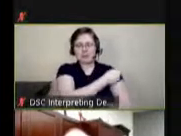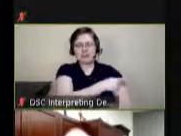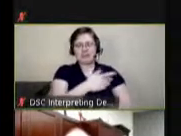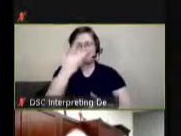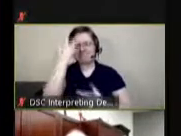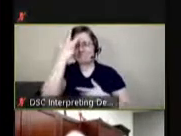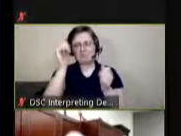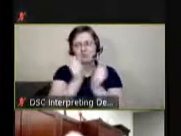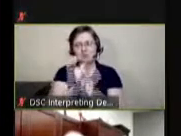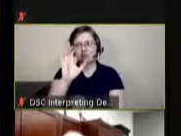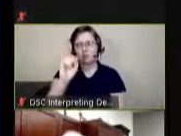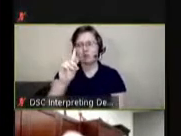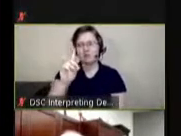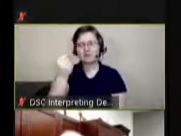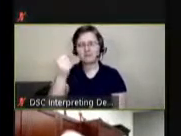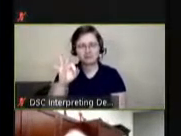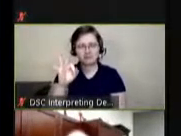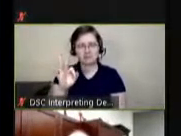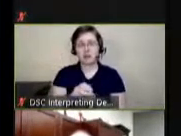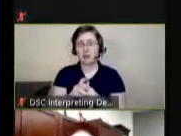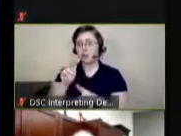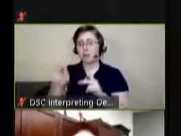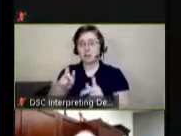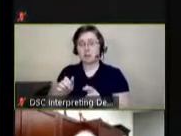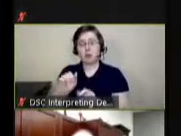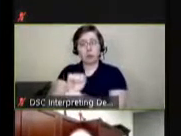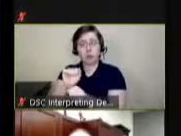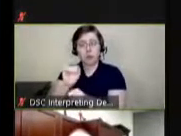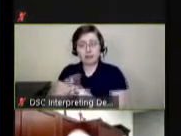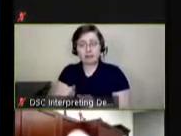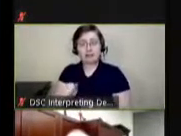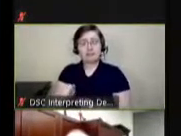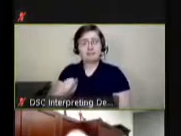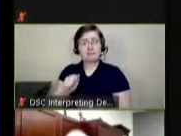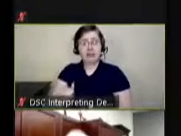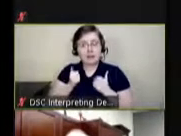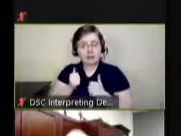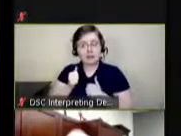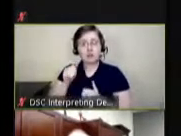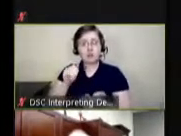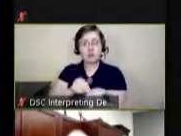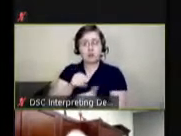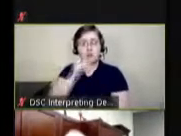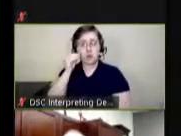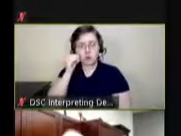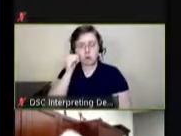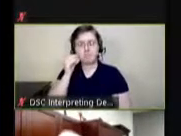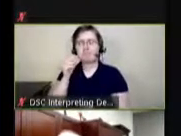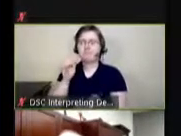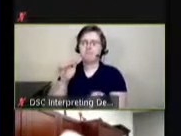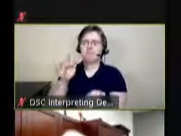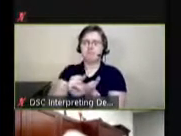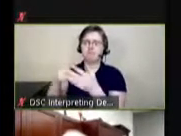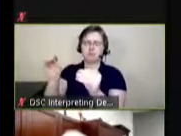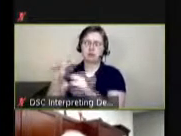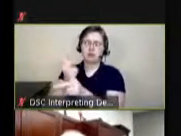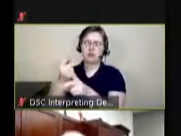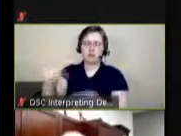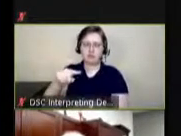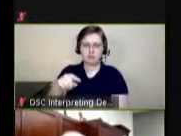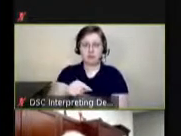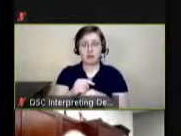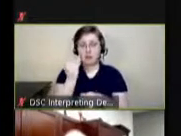makes sense. Residents and staffing at nursing homes. We talked about that again. Pharmacies are taking care of them right now. Residents and staff at assisted